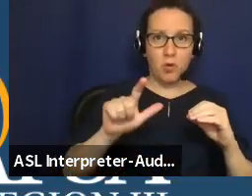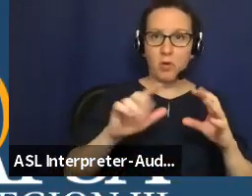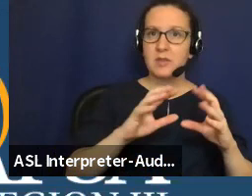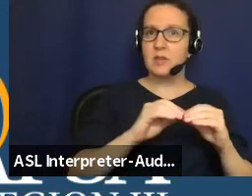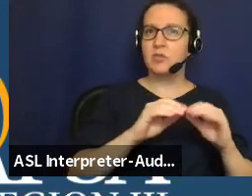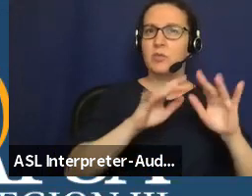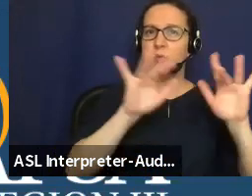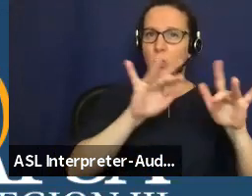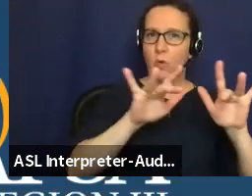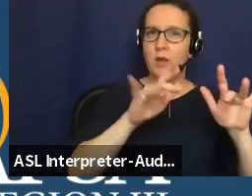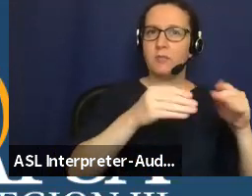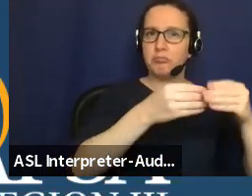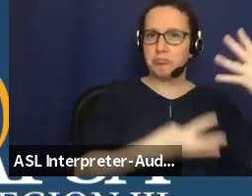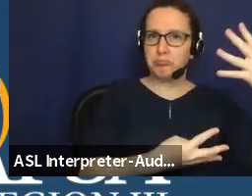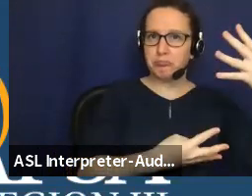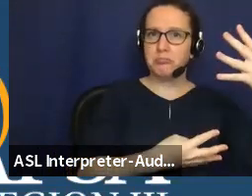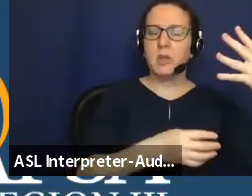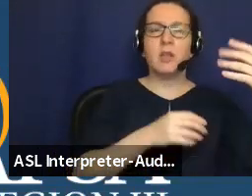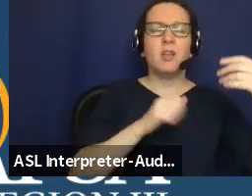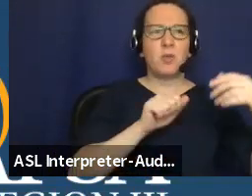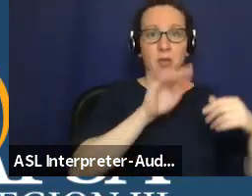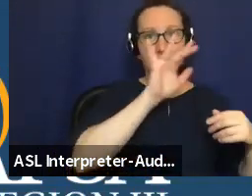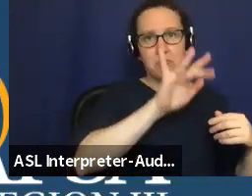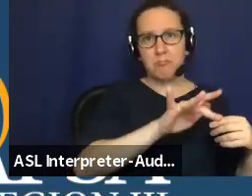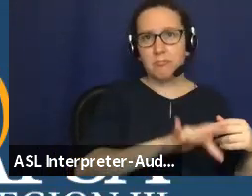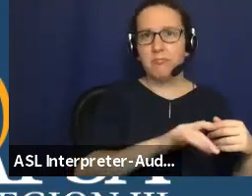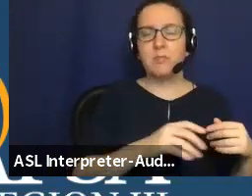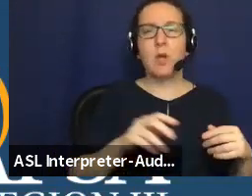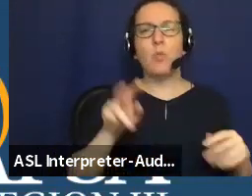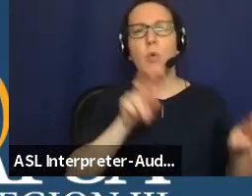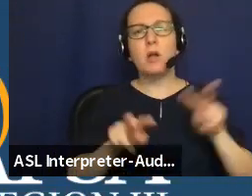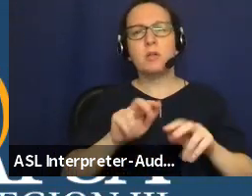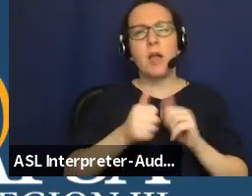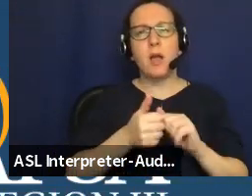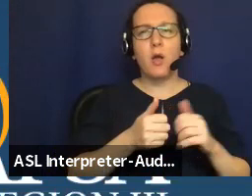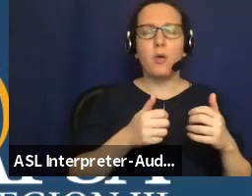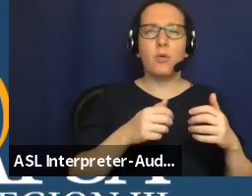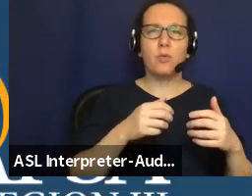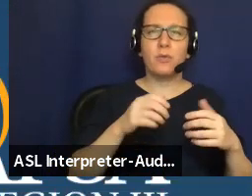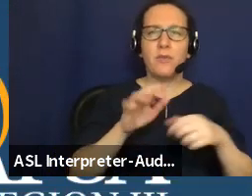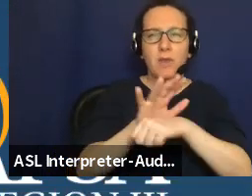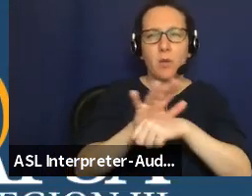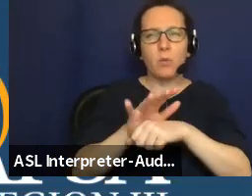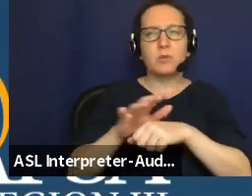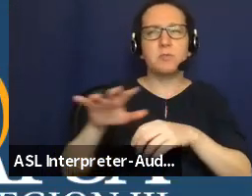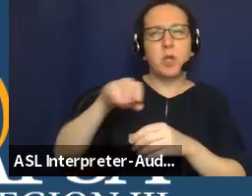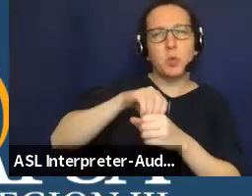go to that website and just kind of look at how we integrated accessibility into those videos.